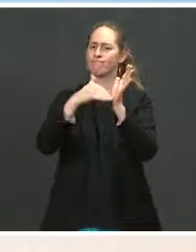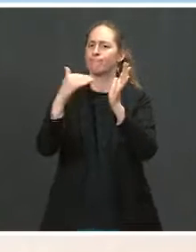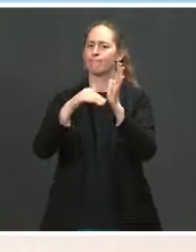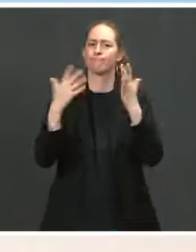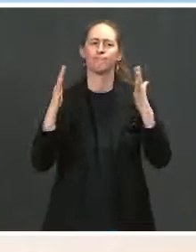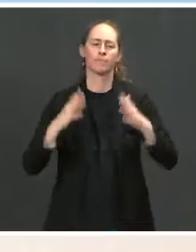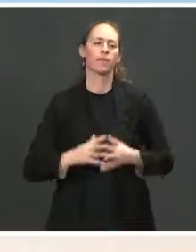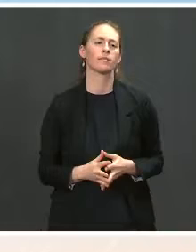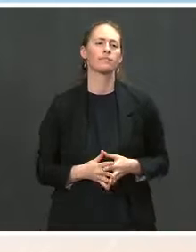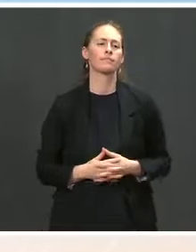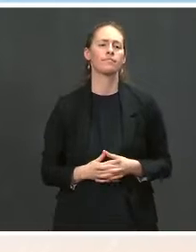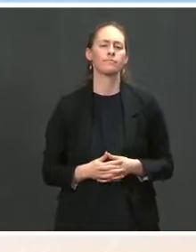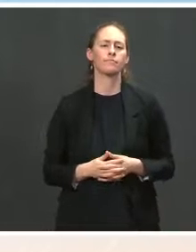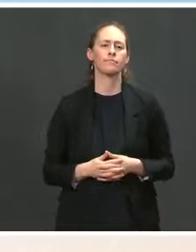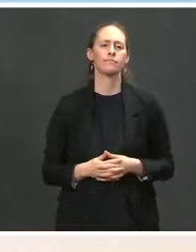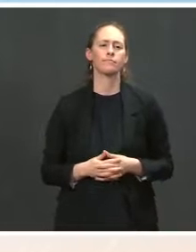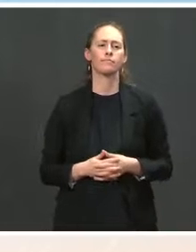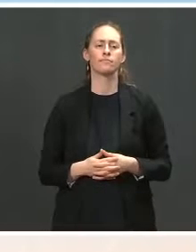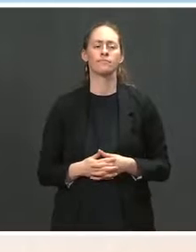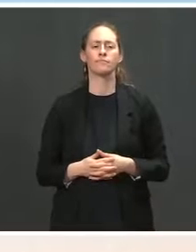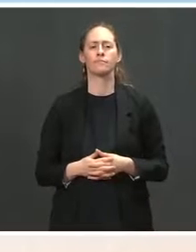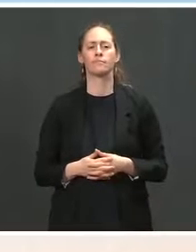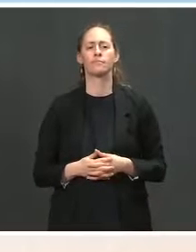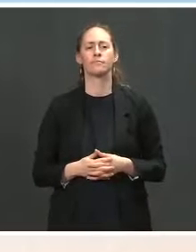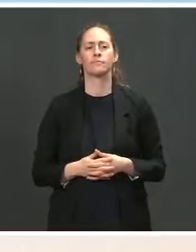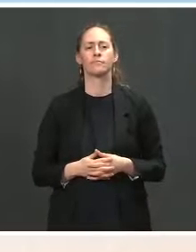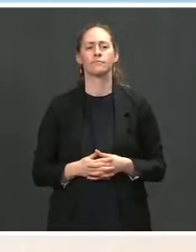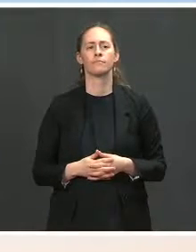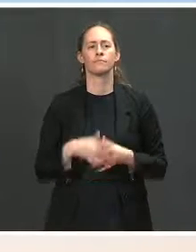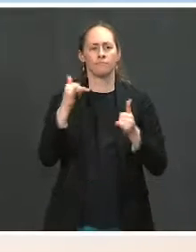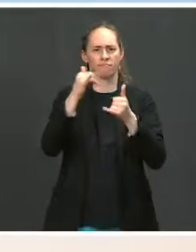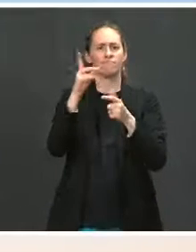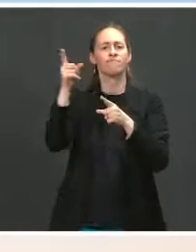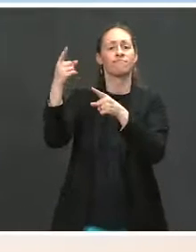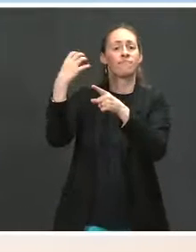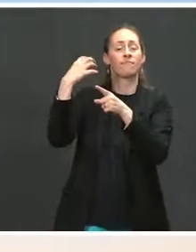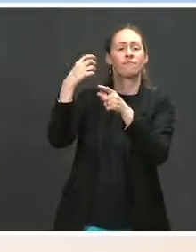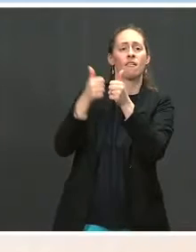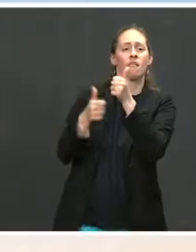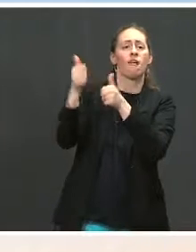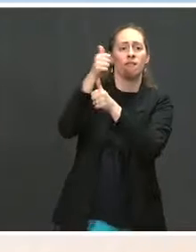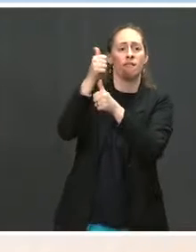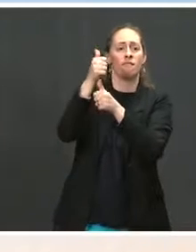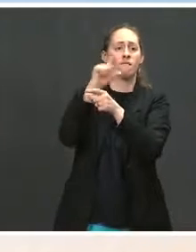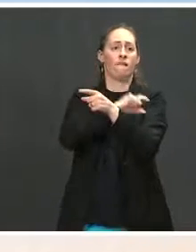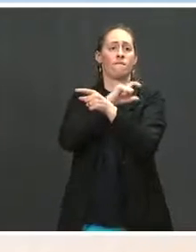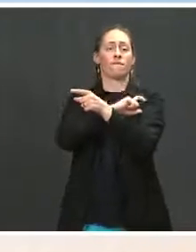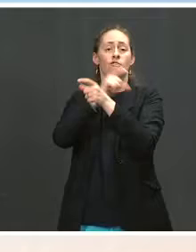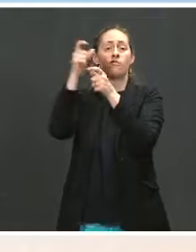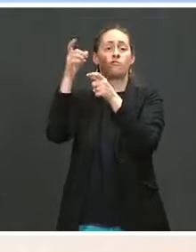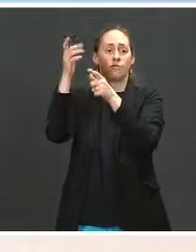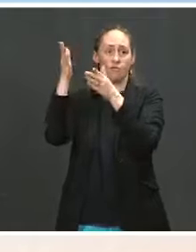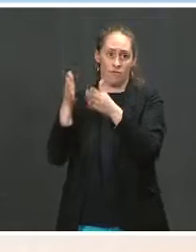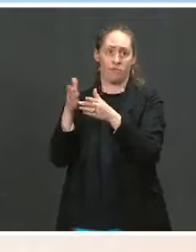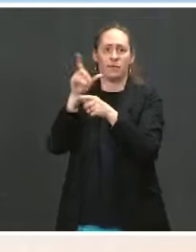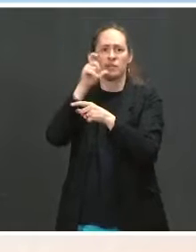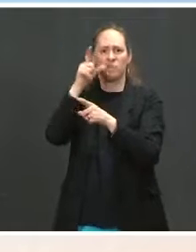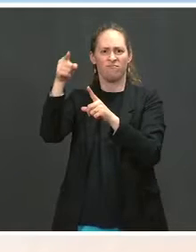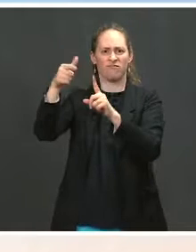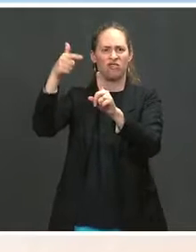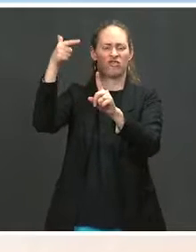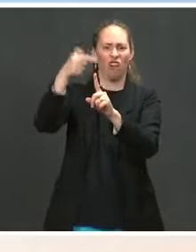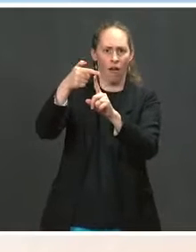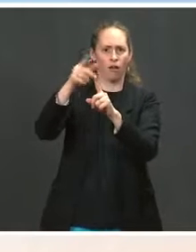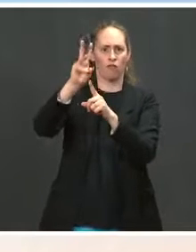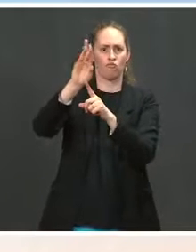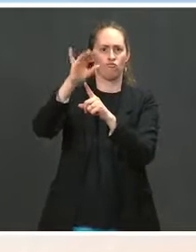A few questions. The officer who fatally shot Dante Wright resigned. Does President Biden believe that officer should face